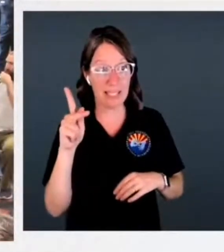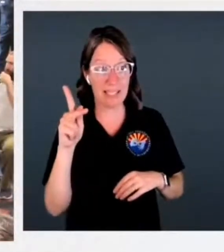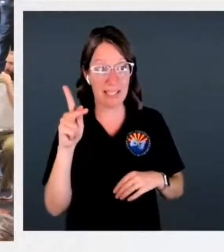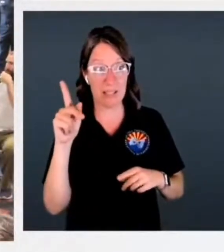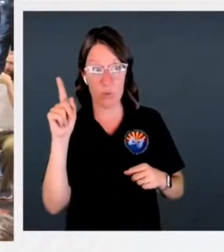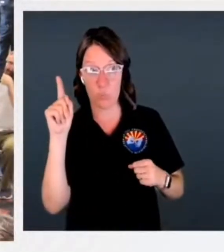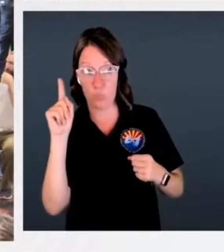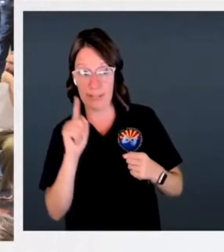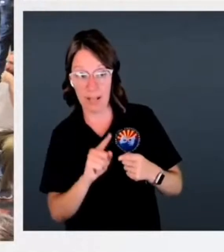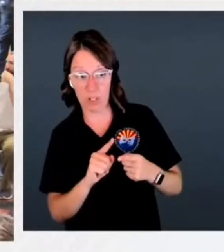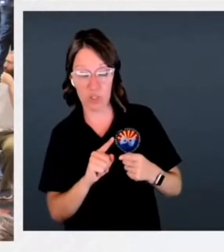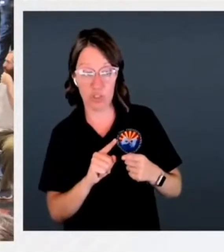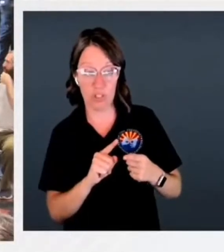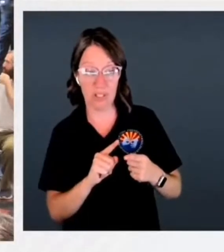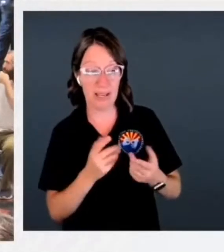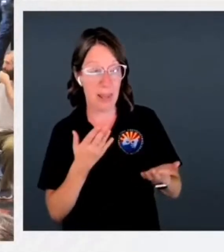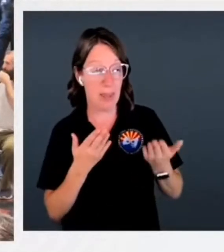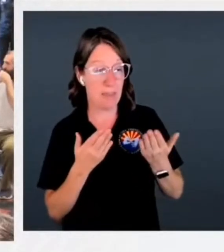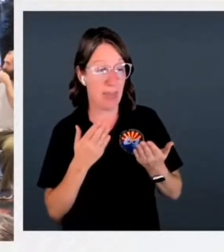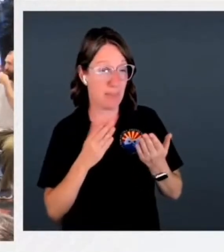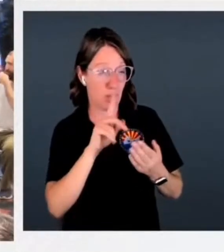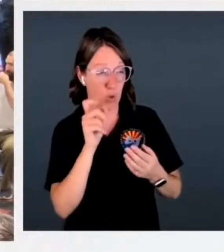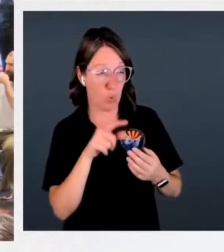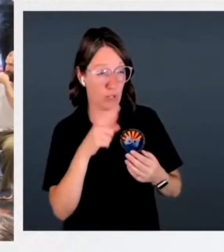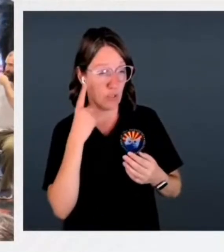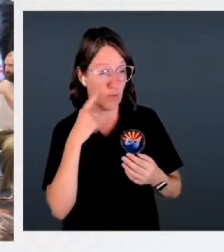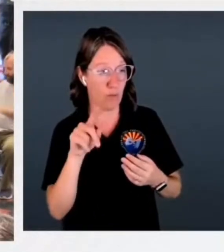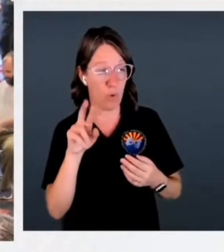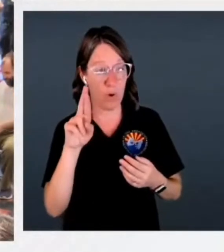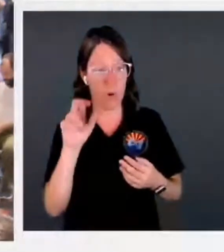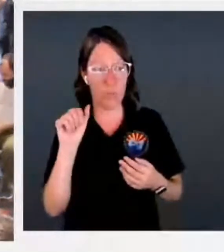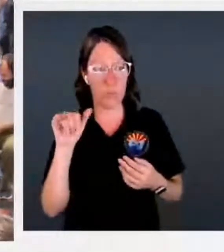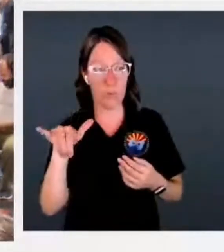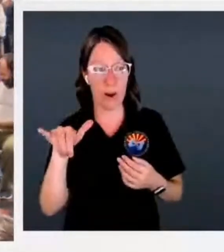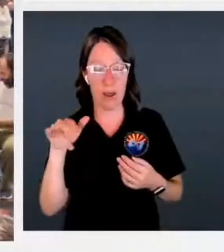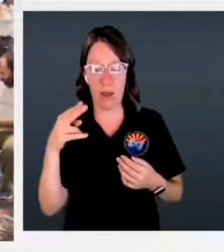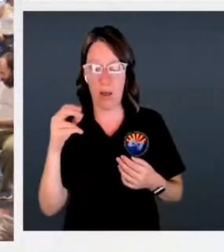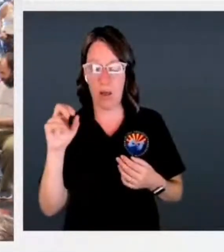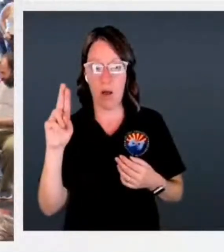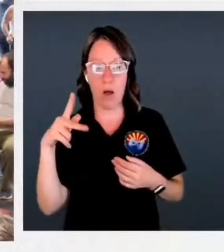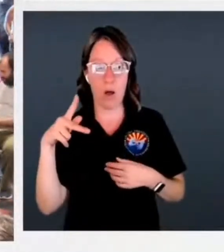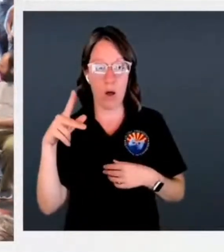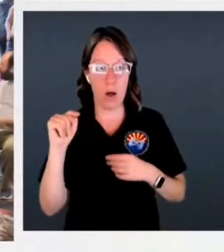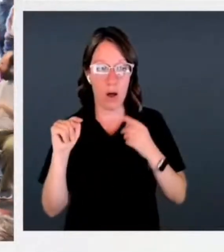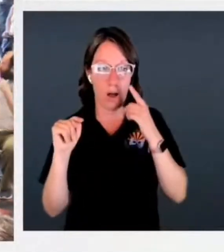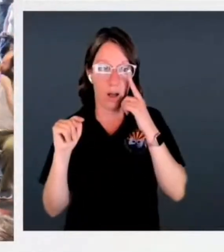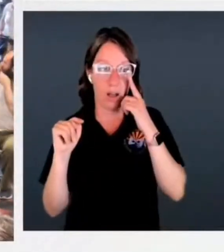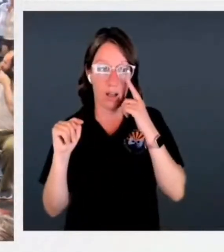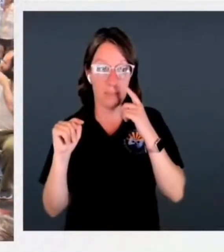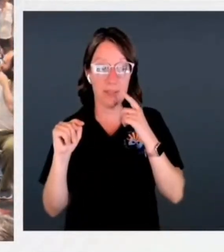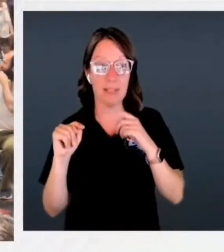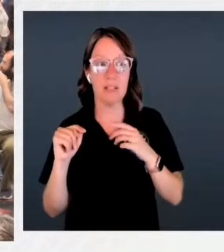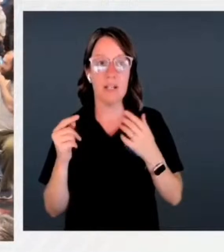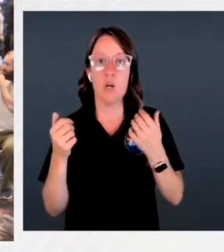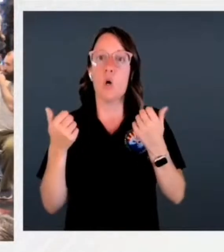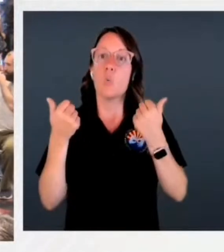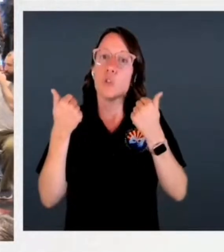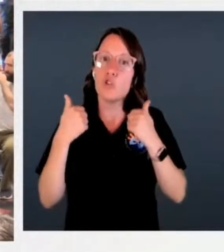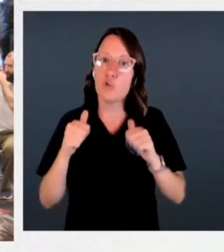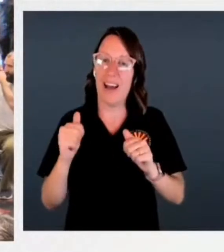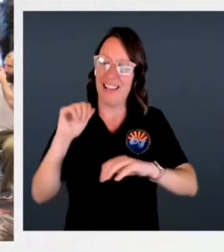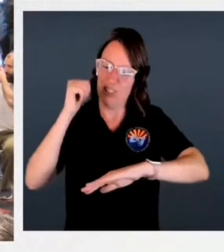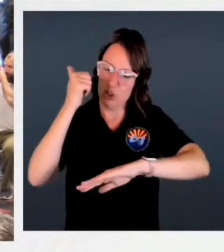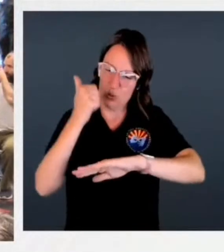for Ray Haupt, I don't know. But to get a timber harvest plan has taken over a year in some cases, and some